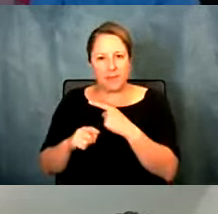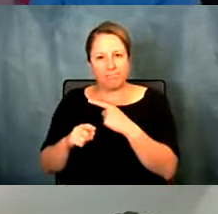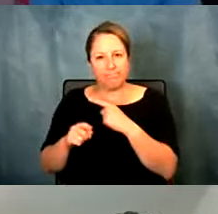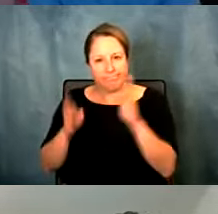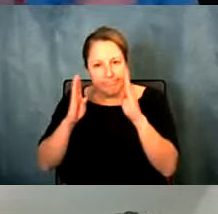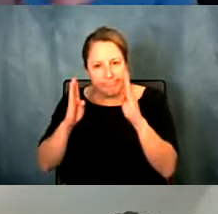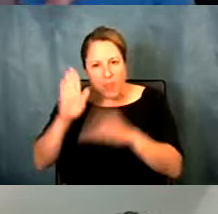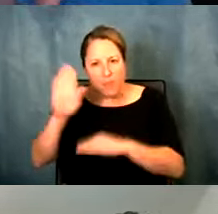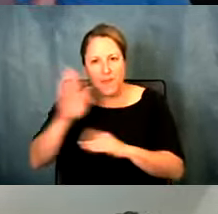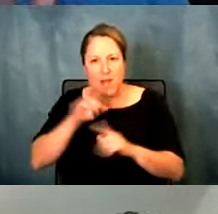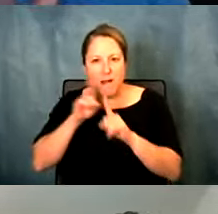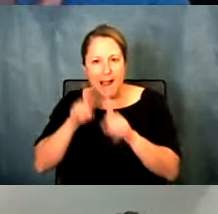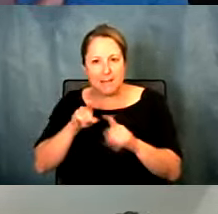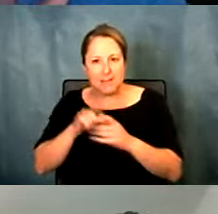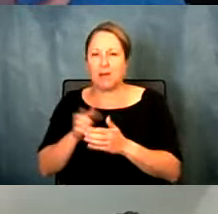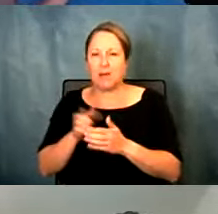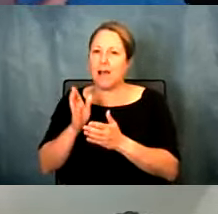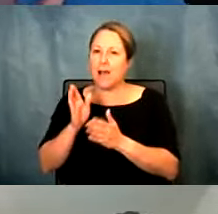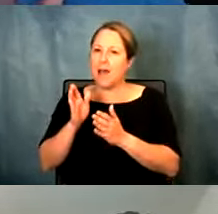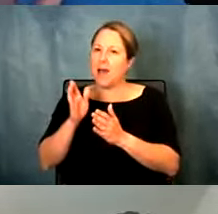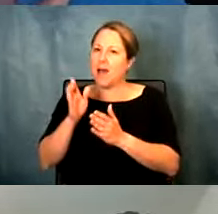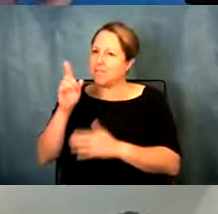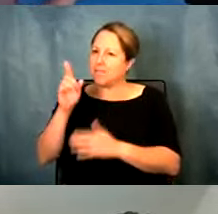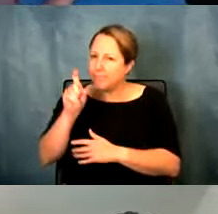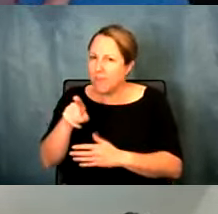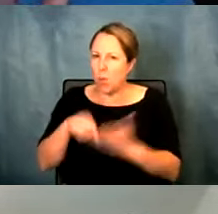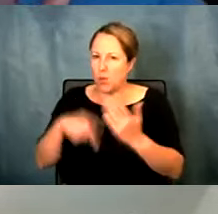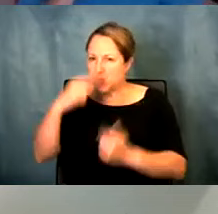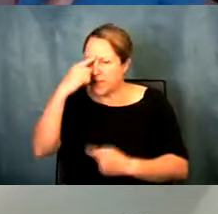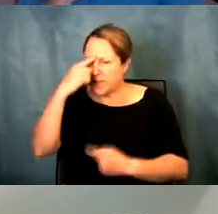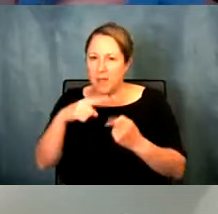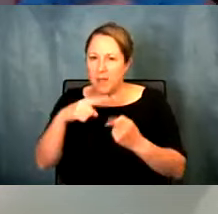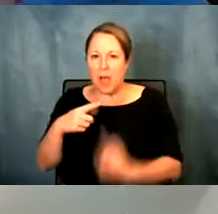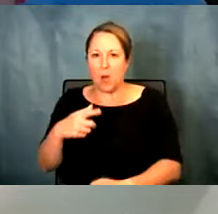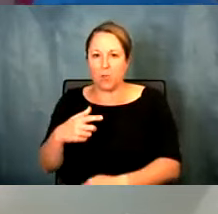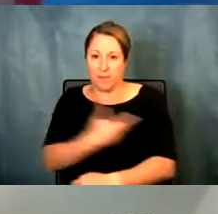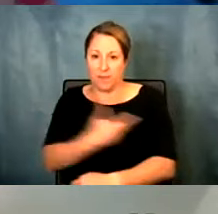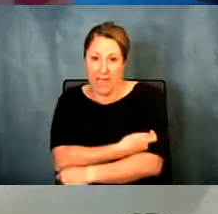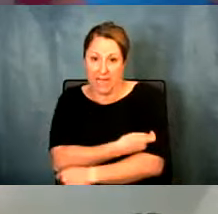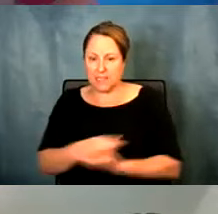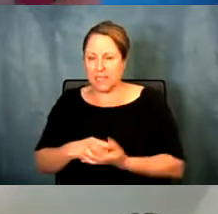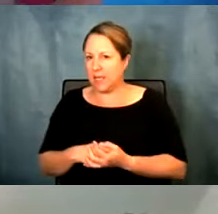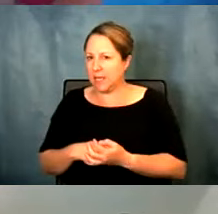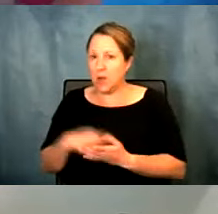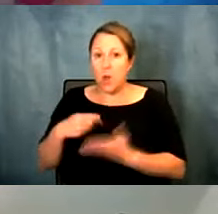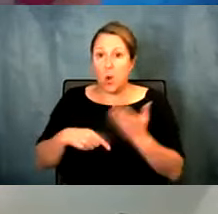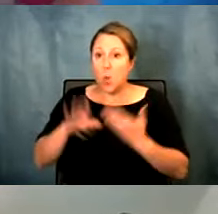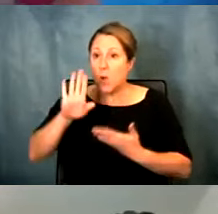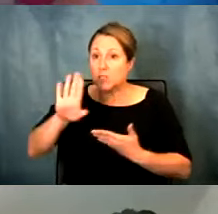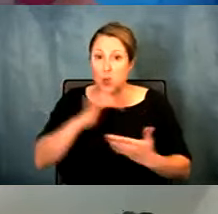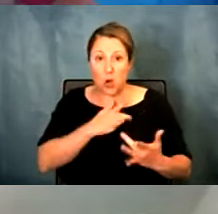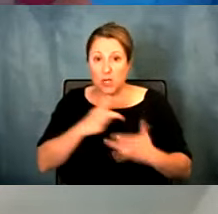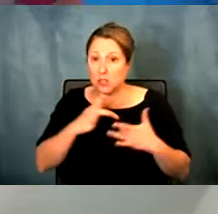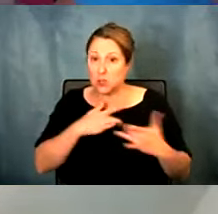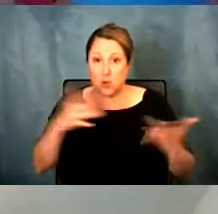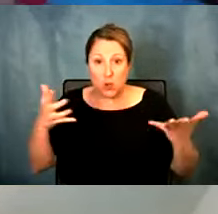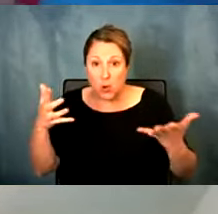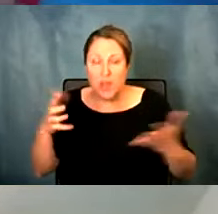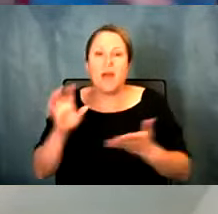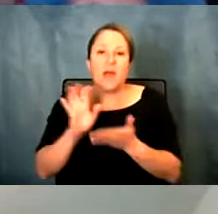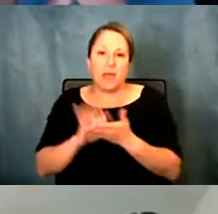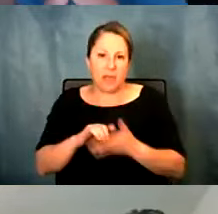Asking people what they think about the vaccine, asking them about their concerns, because that really starts to guide the